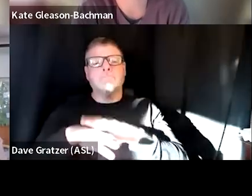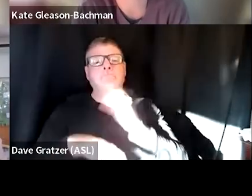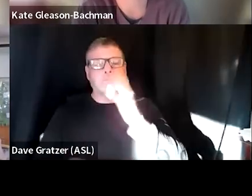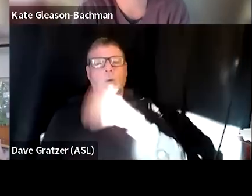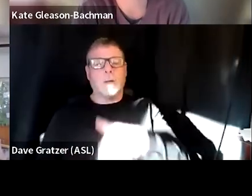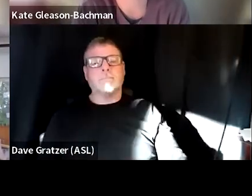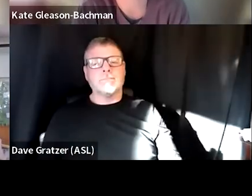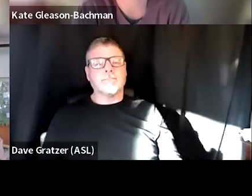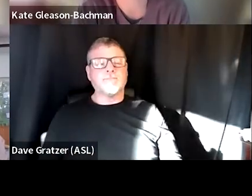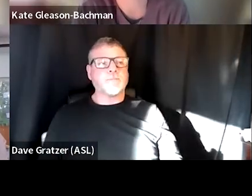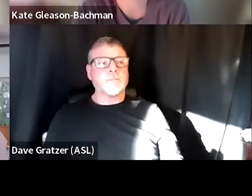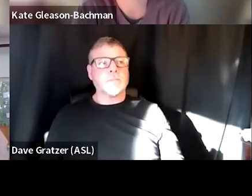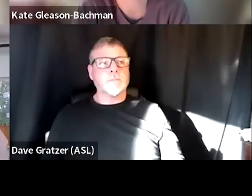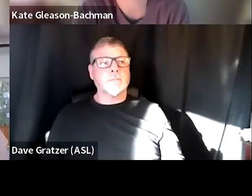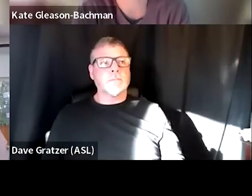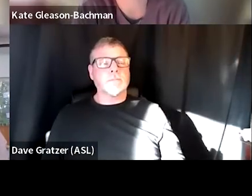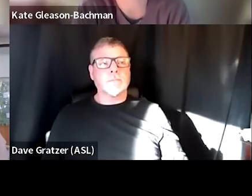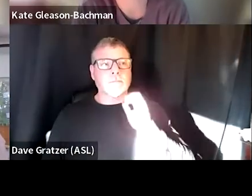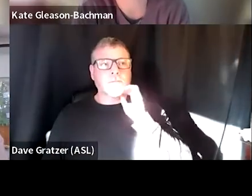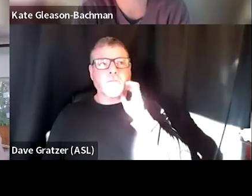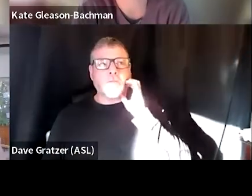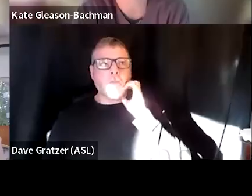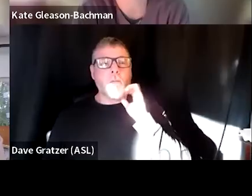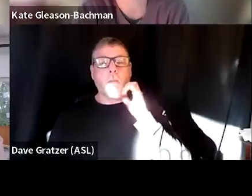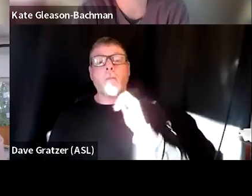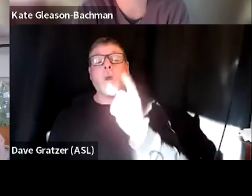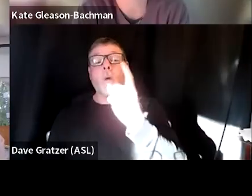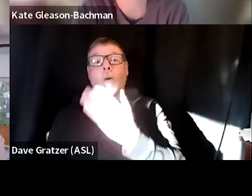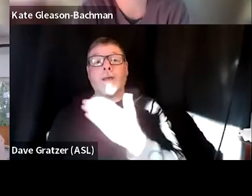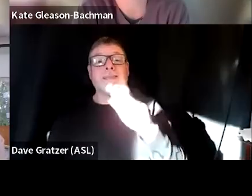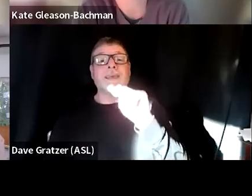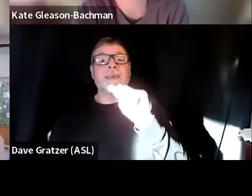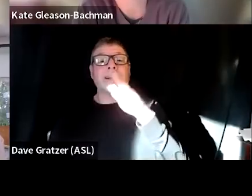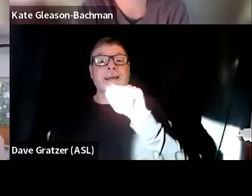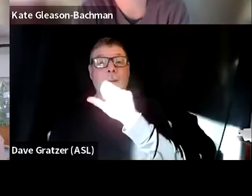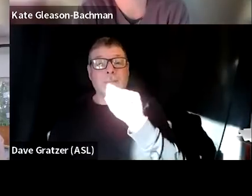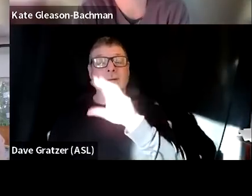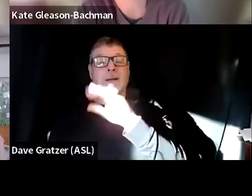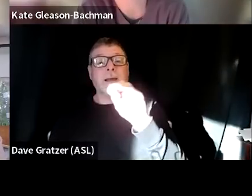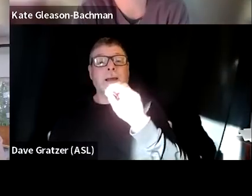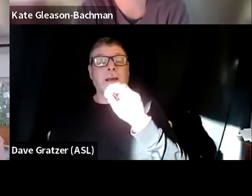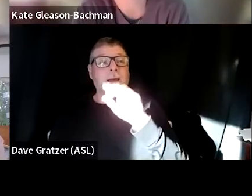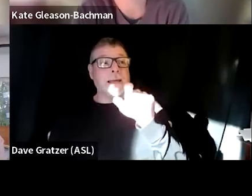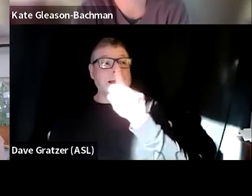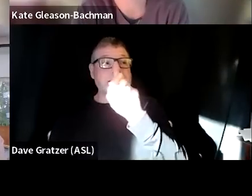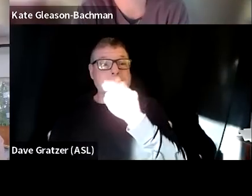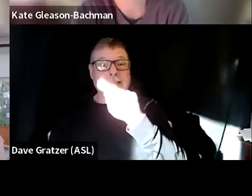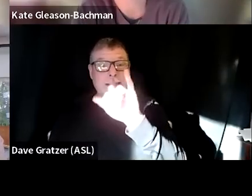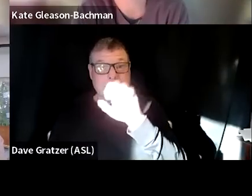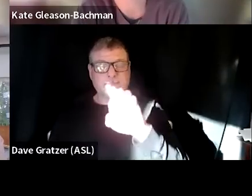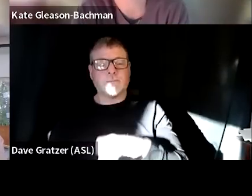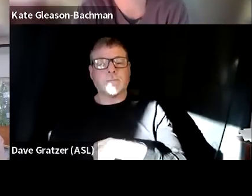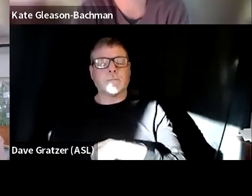on. One of the things that Thomas and Denise shared when we were putting together and preparing for this